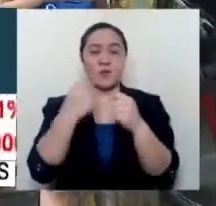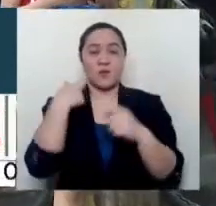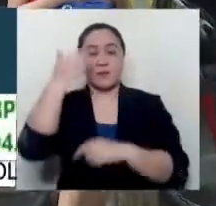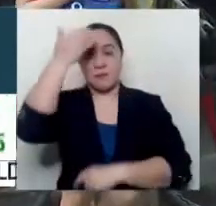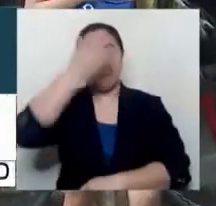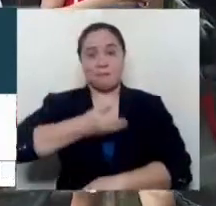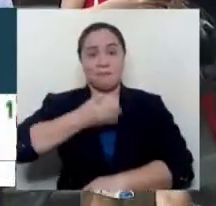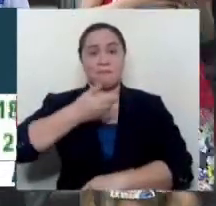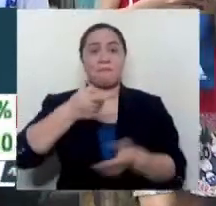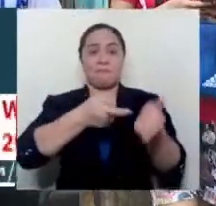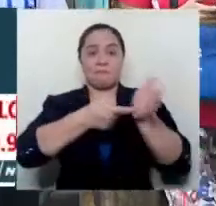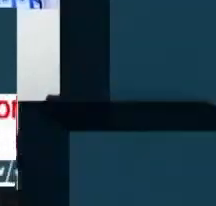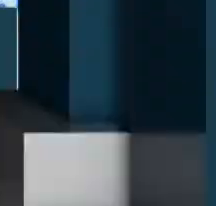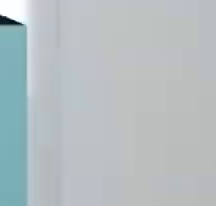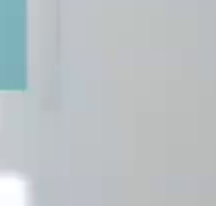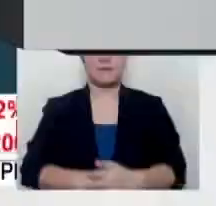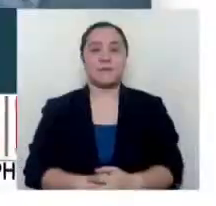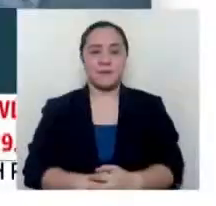requirement.